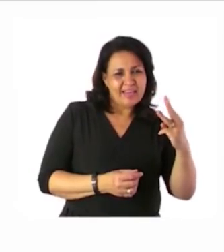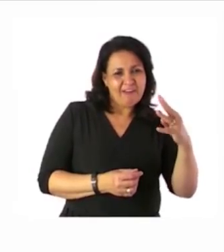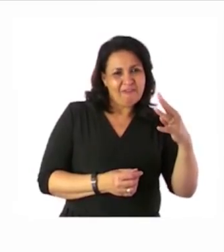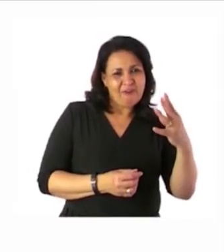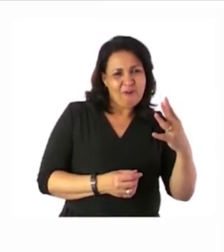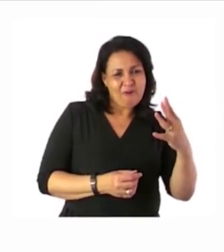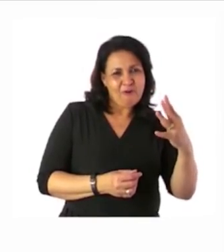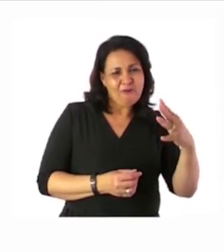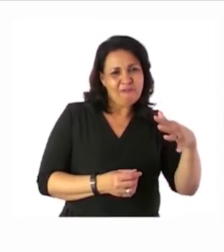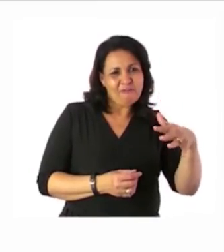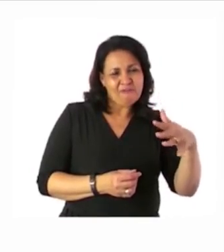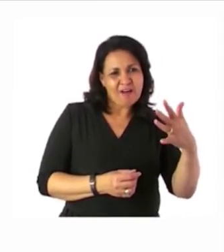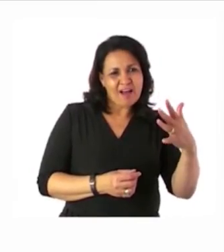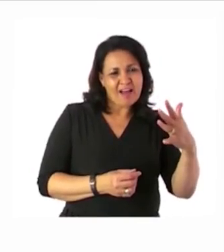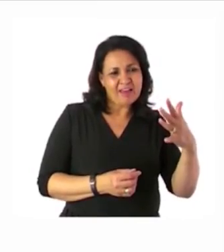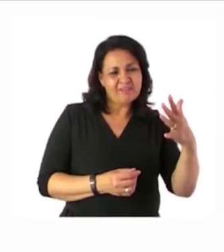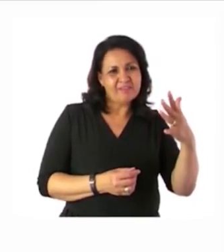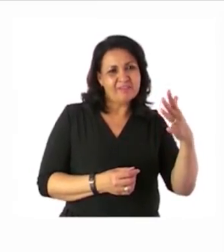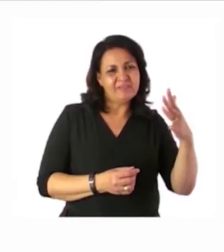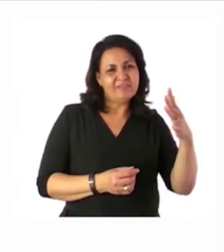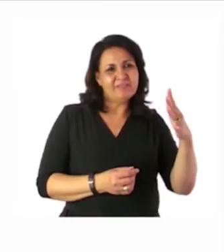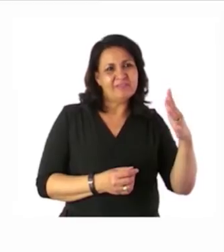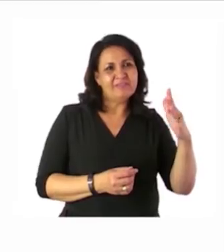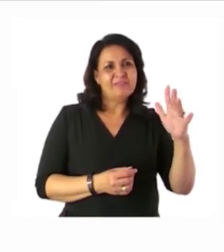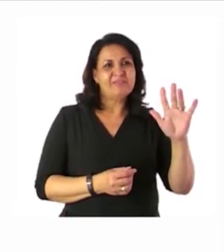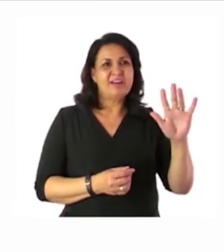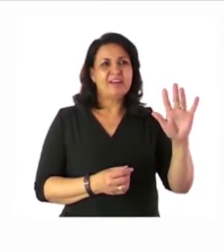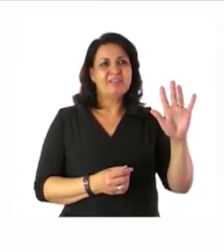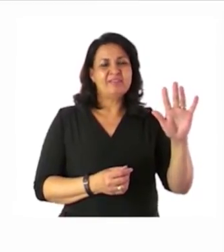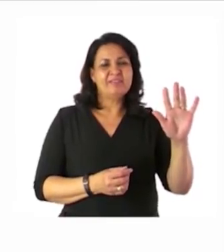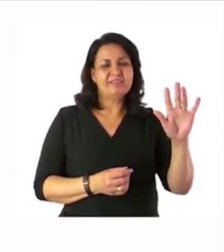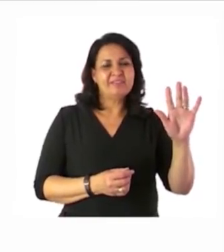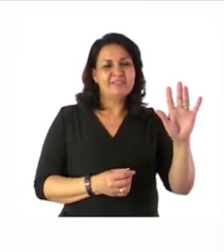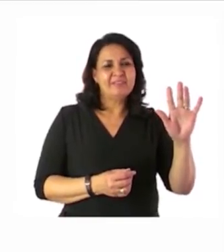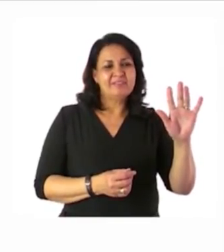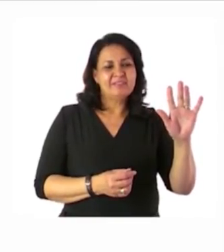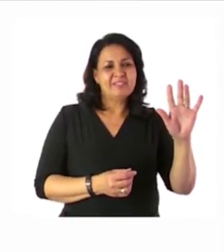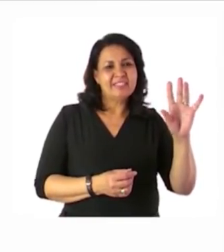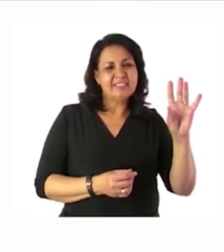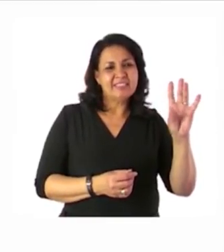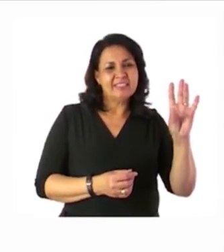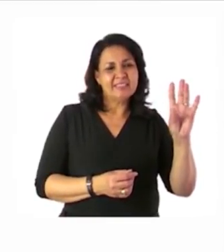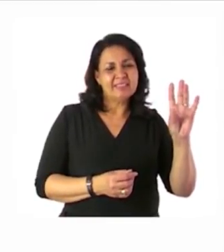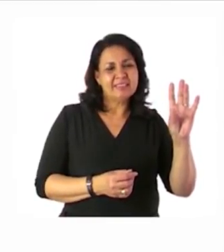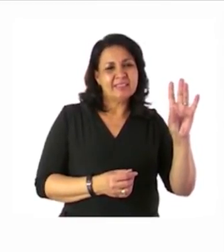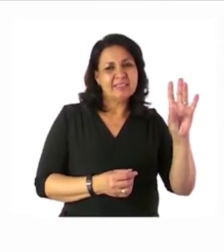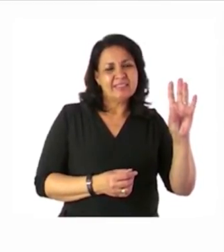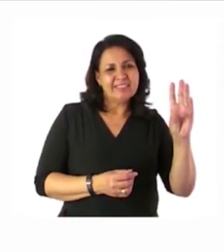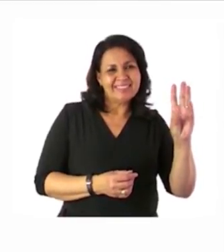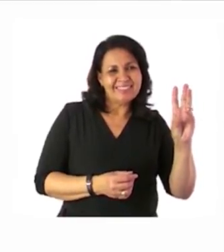five am i too fast no okay thank you let's slow down